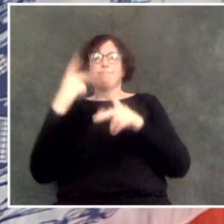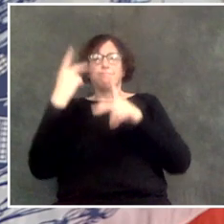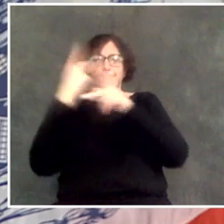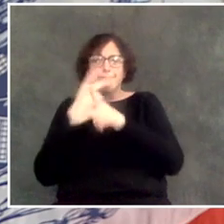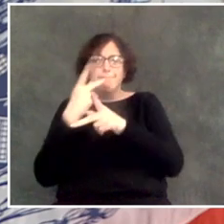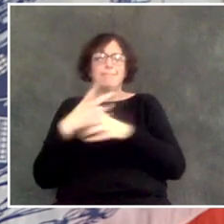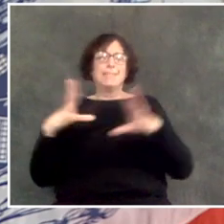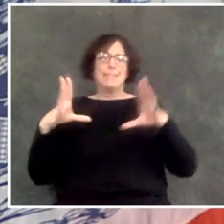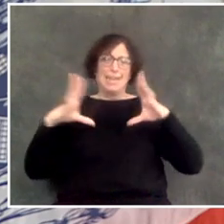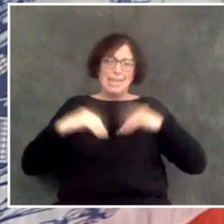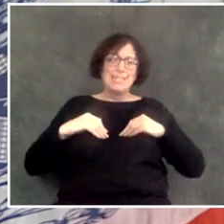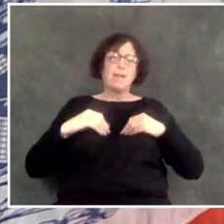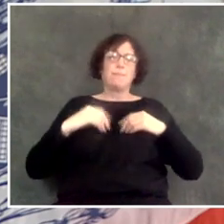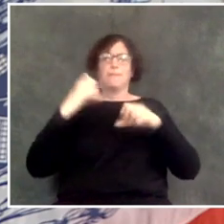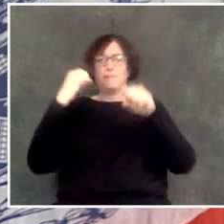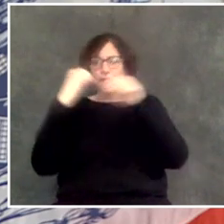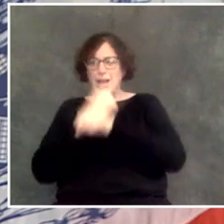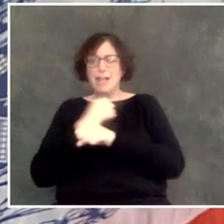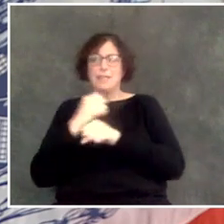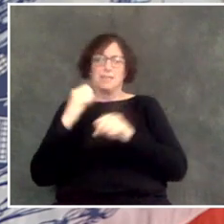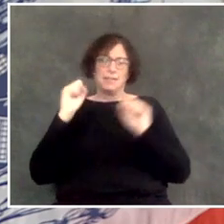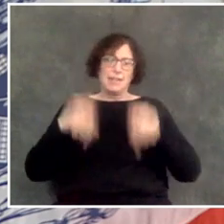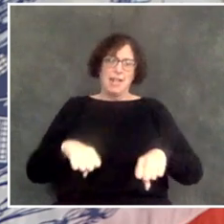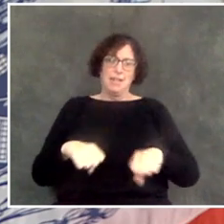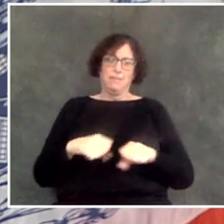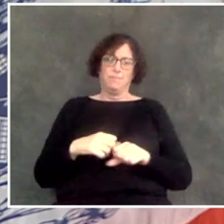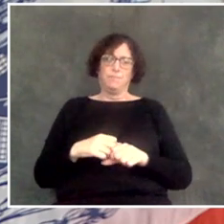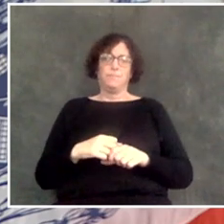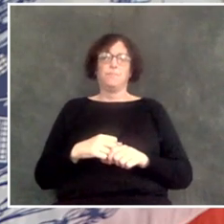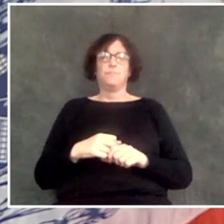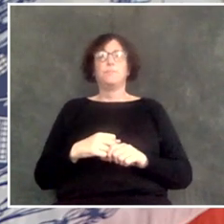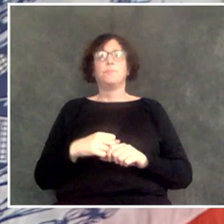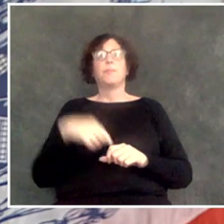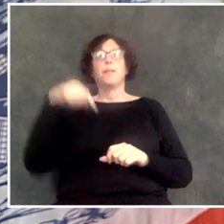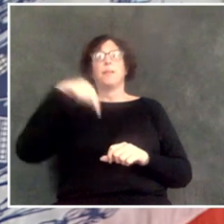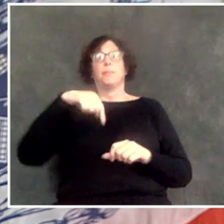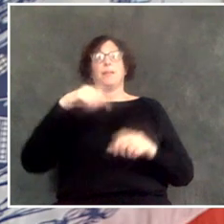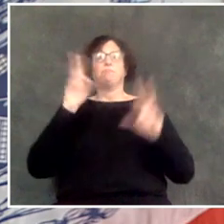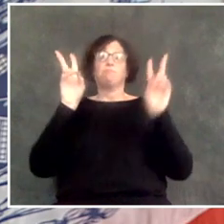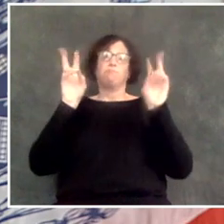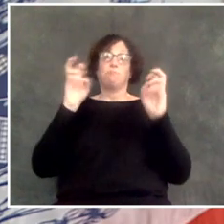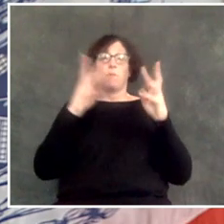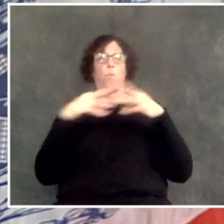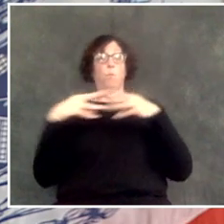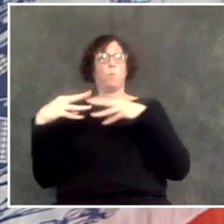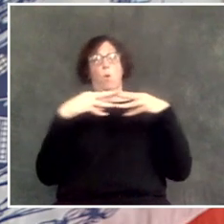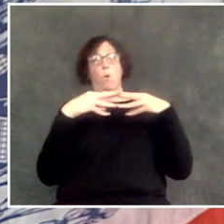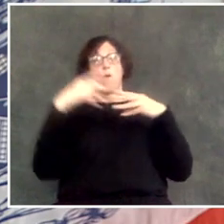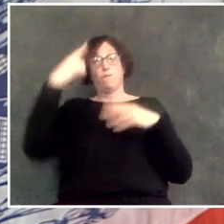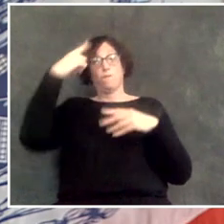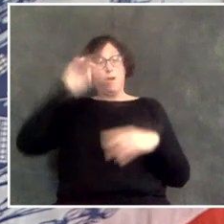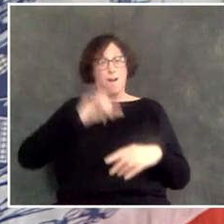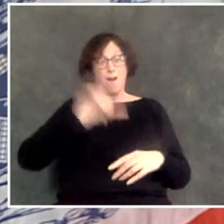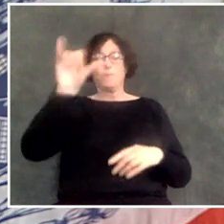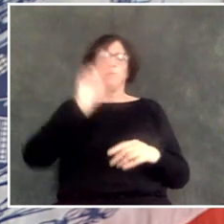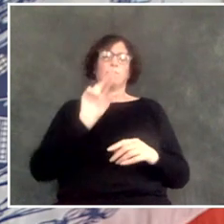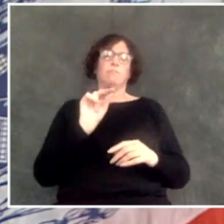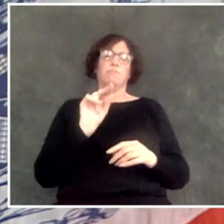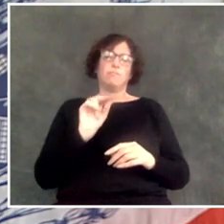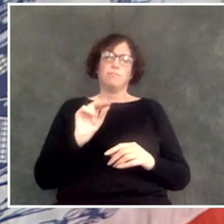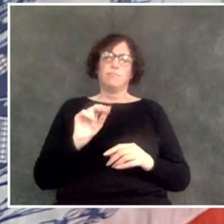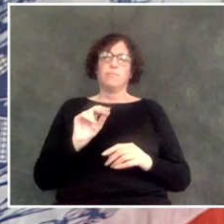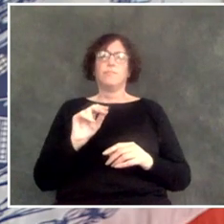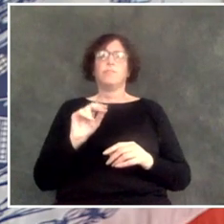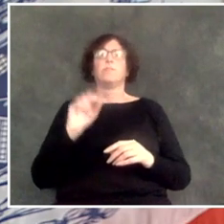on forever. It will go on intensely. For weeks, as I've said, April and May, and then we'll start to get